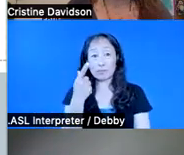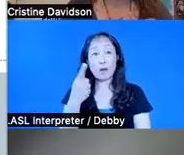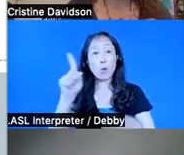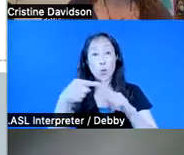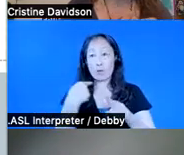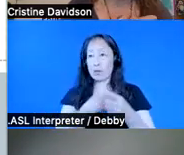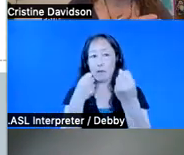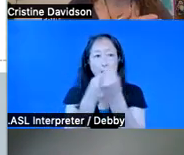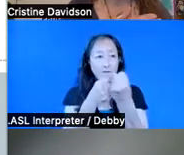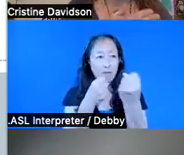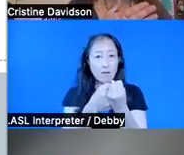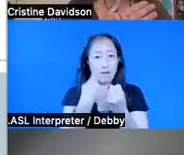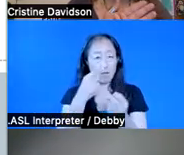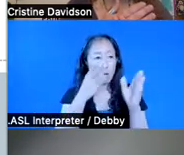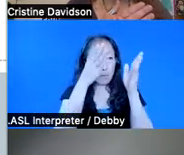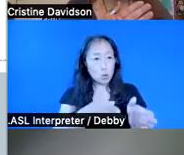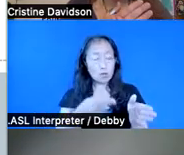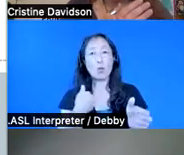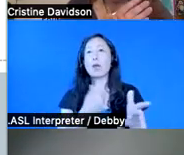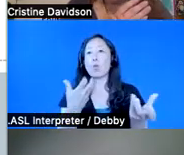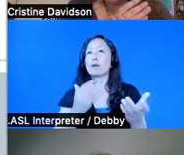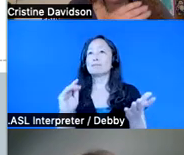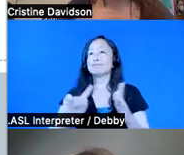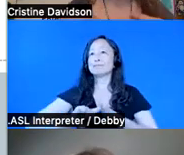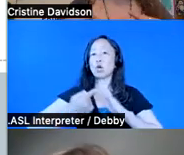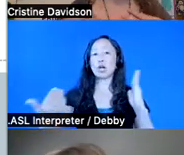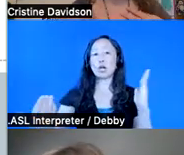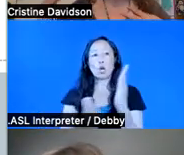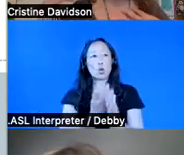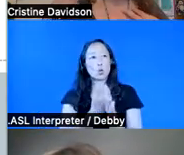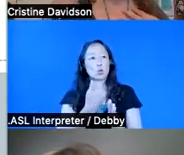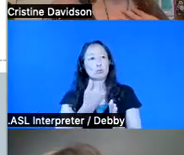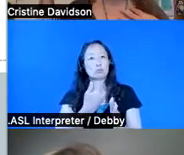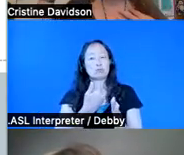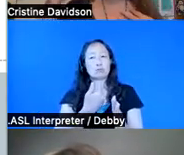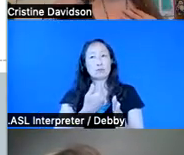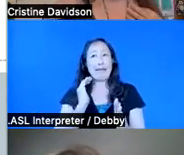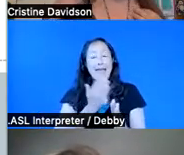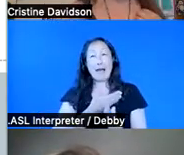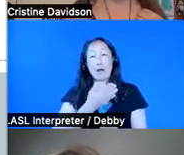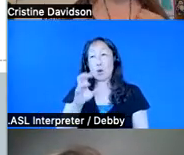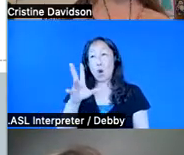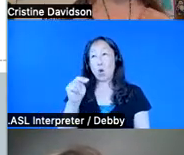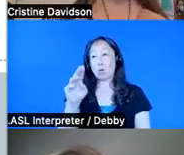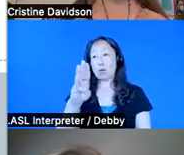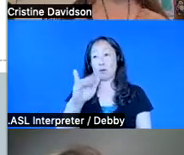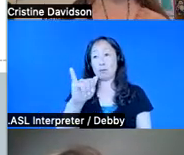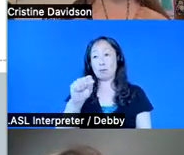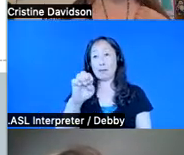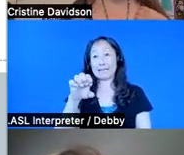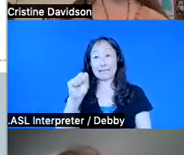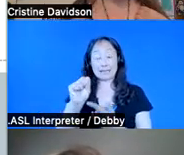every single person that we're working with, right? We want to check our own biases, the own things that we strongly